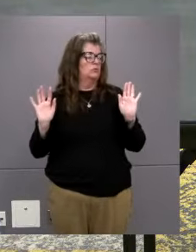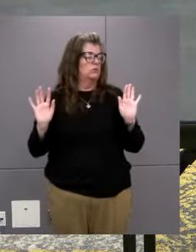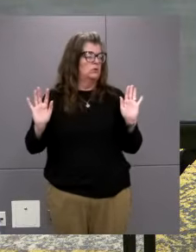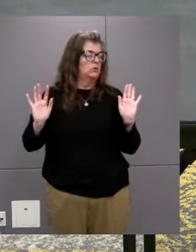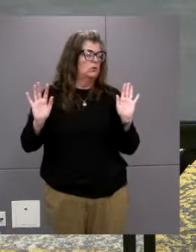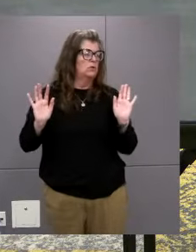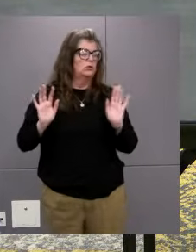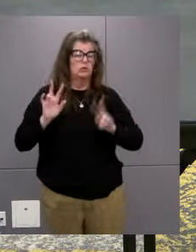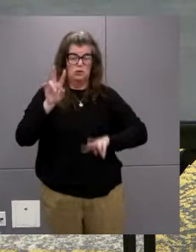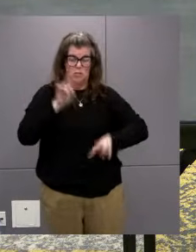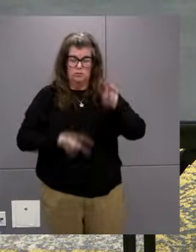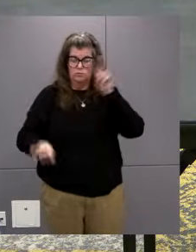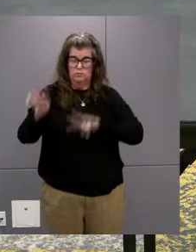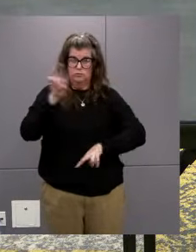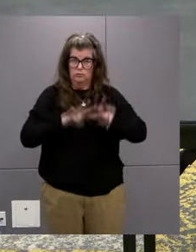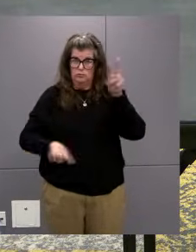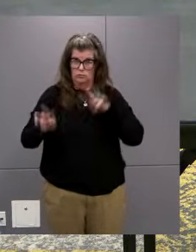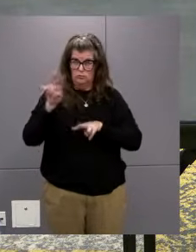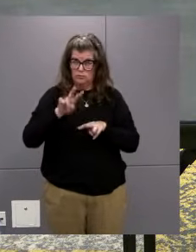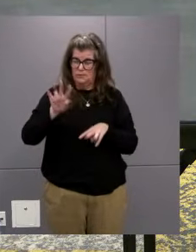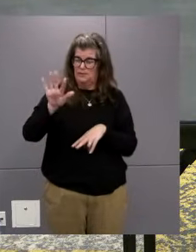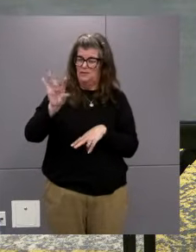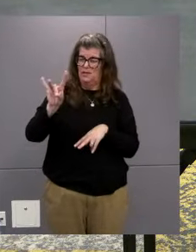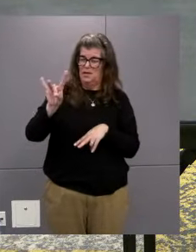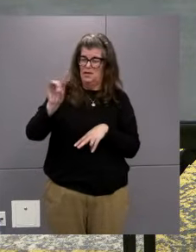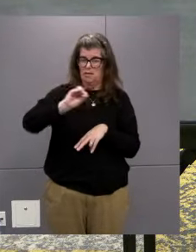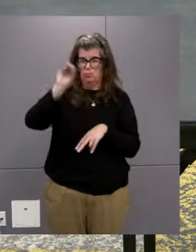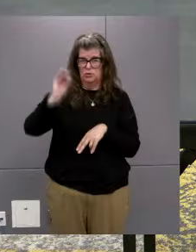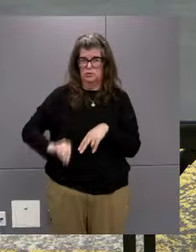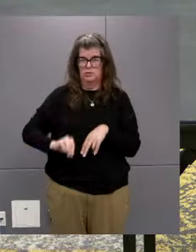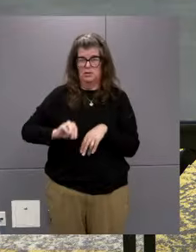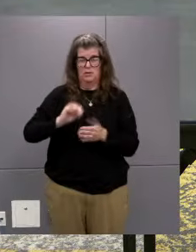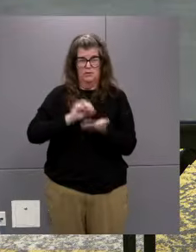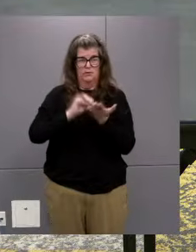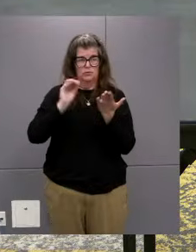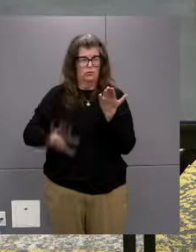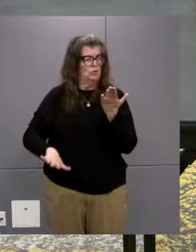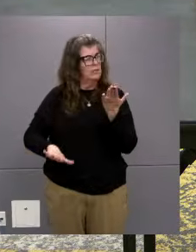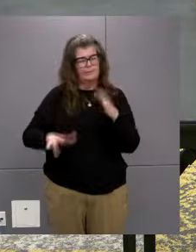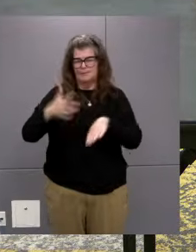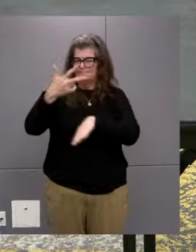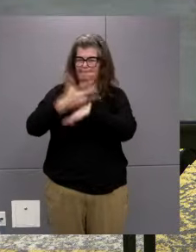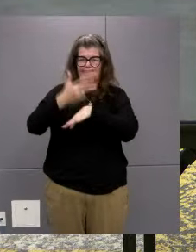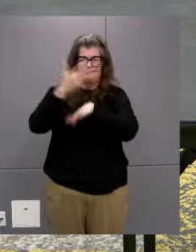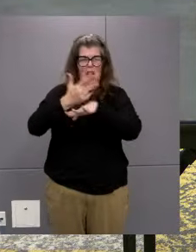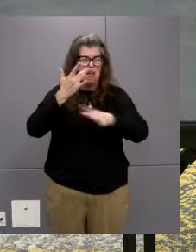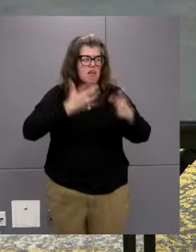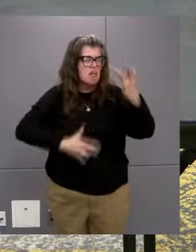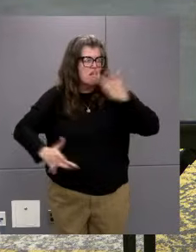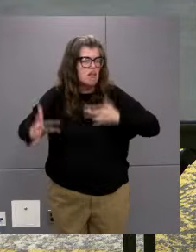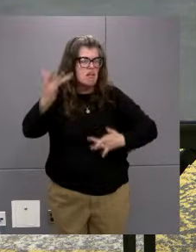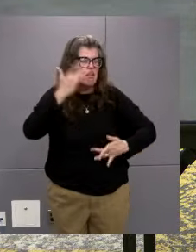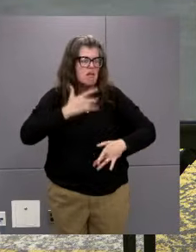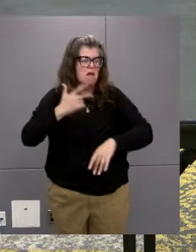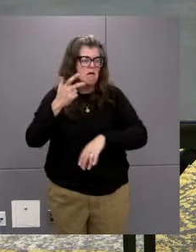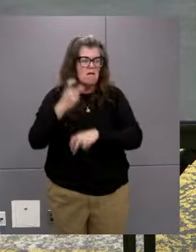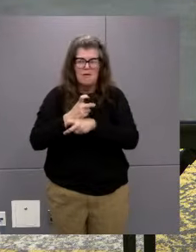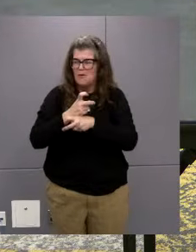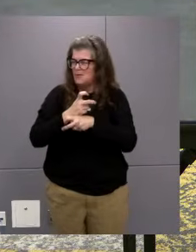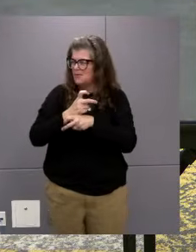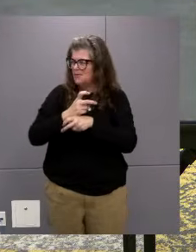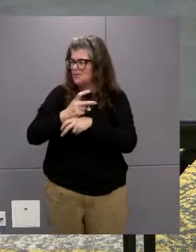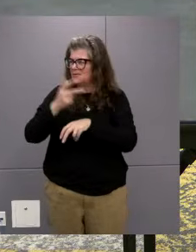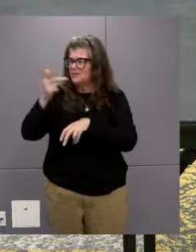But looking through that, the results show that nearly 58% of students reported difficulty finding parking across campus, and more than half of